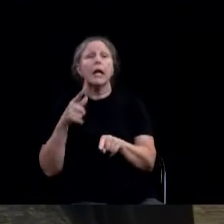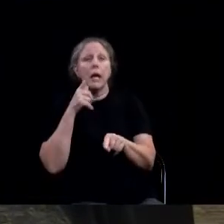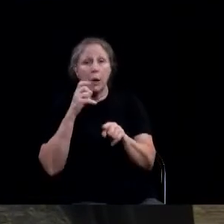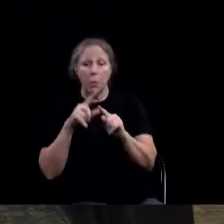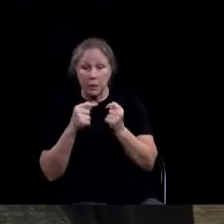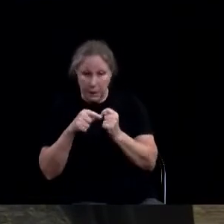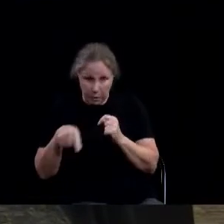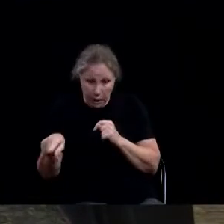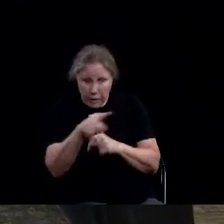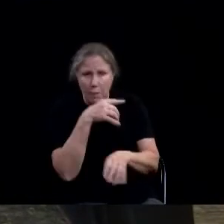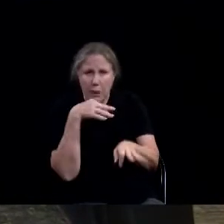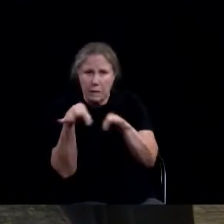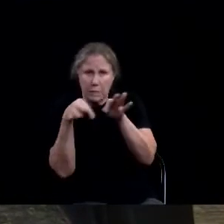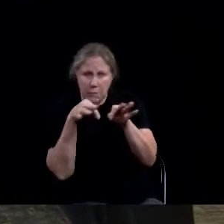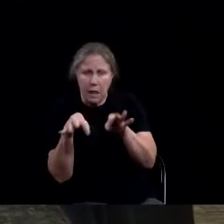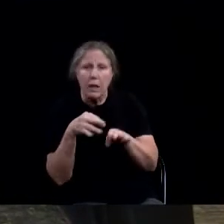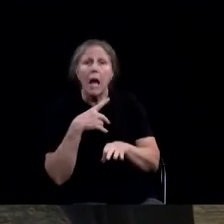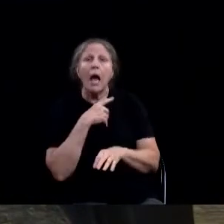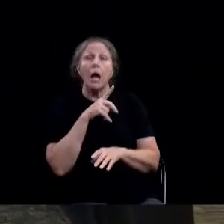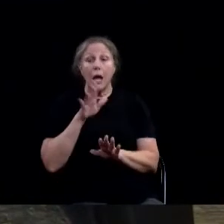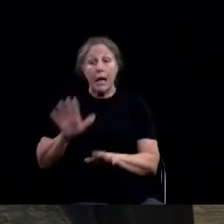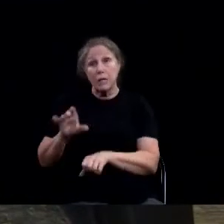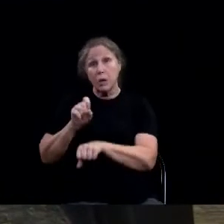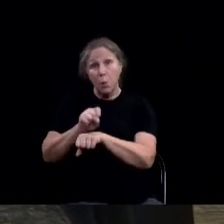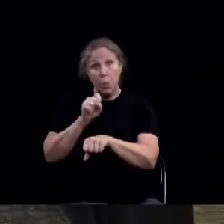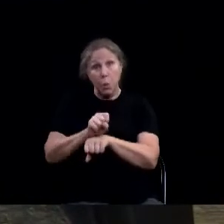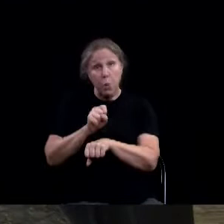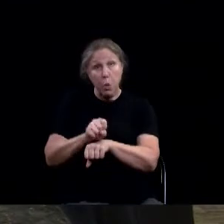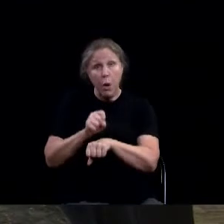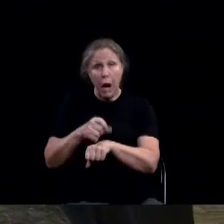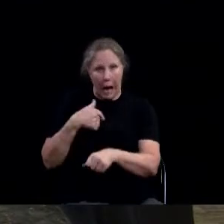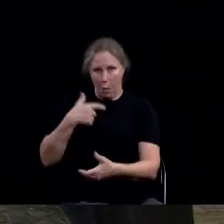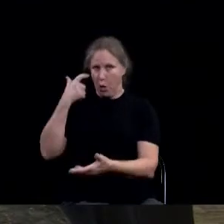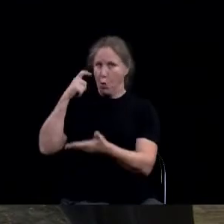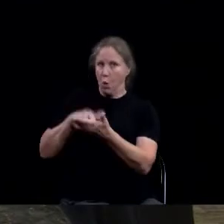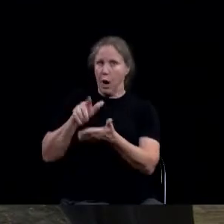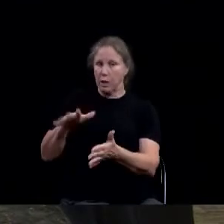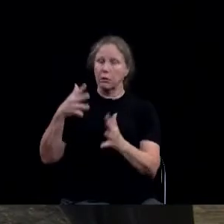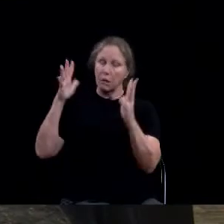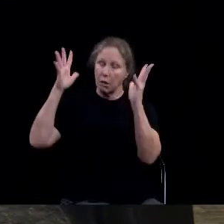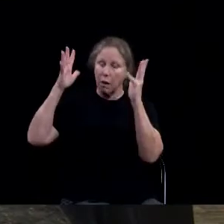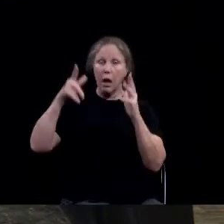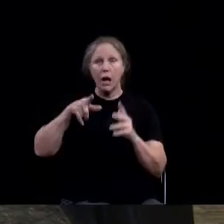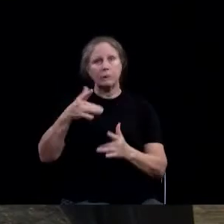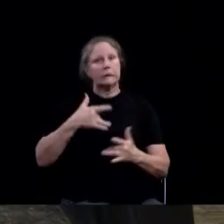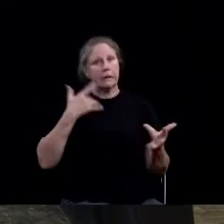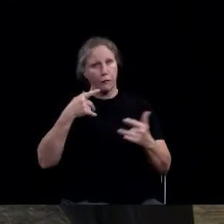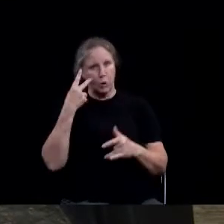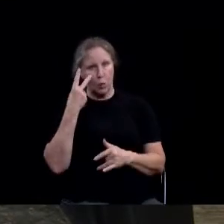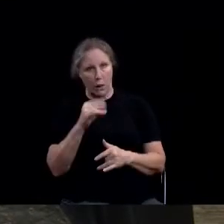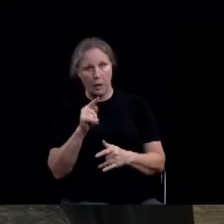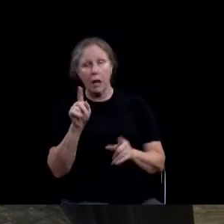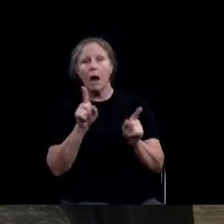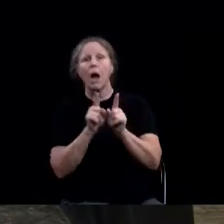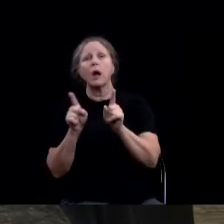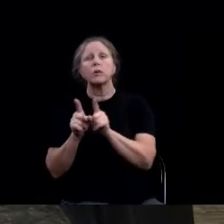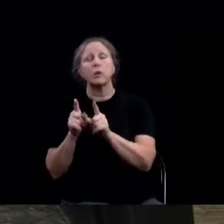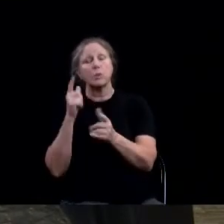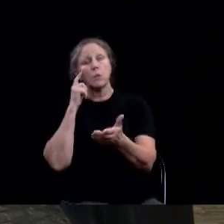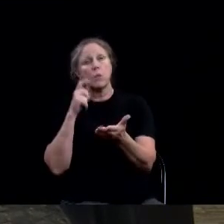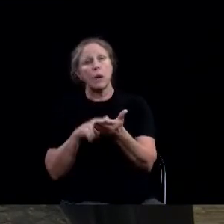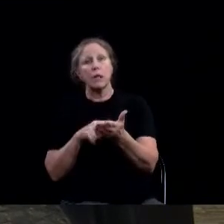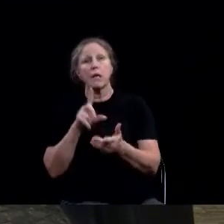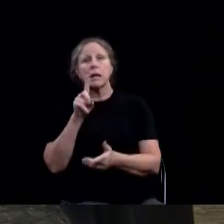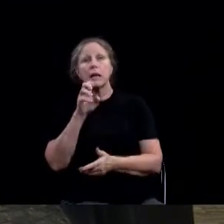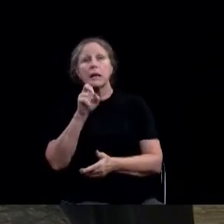work. I'm real excited for y'all to see this, and I also wanted to acknowledge Deidre Emerson, who has kind of served